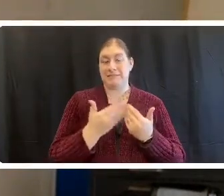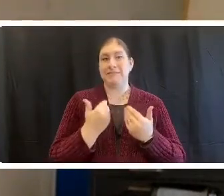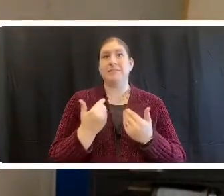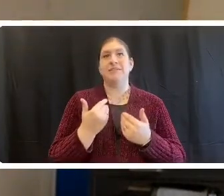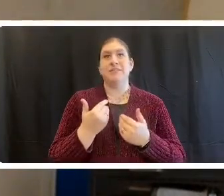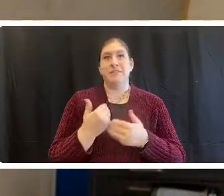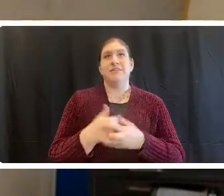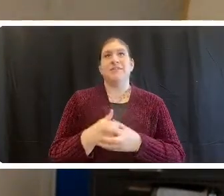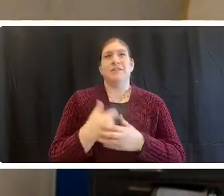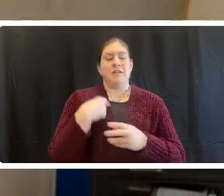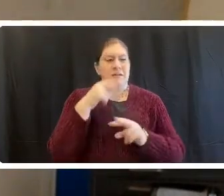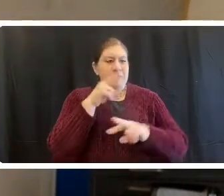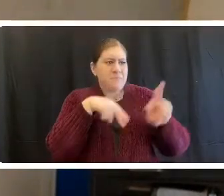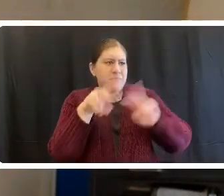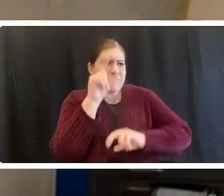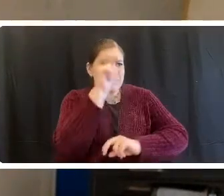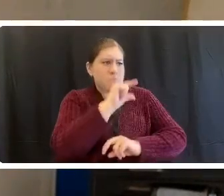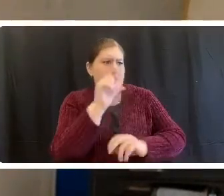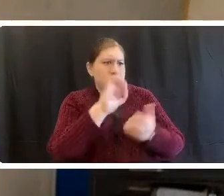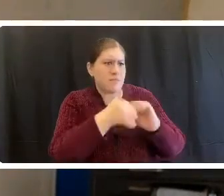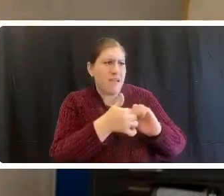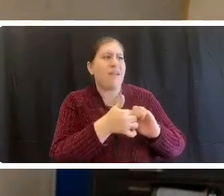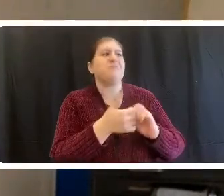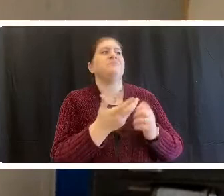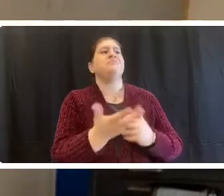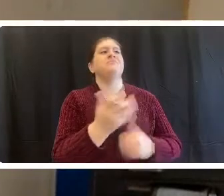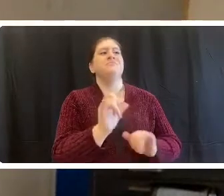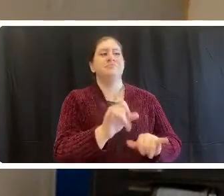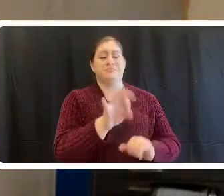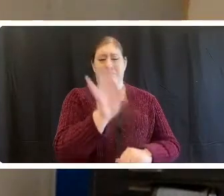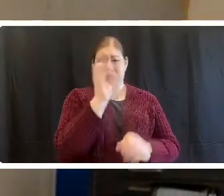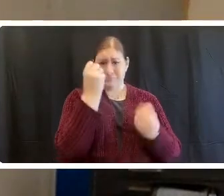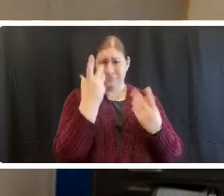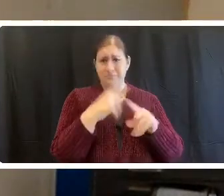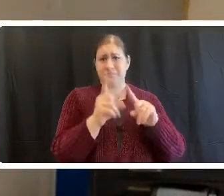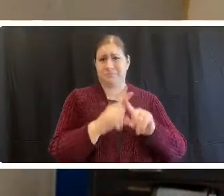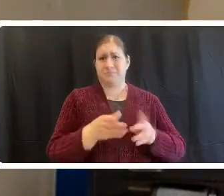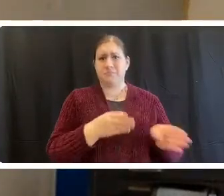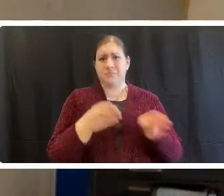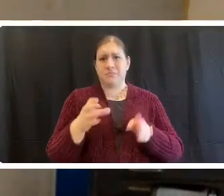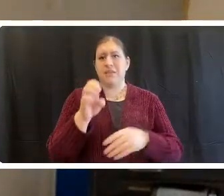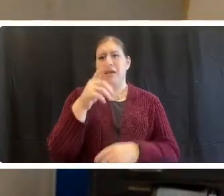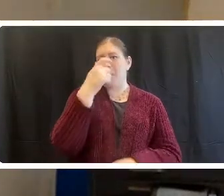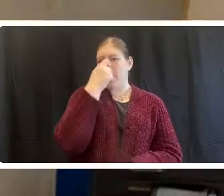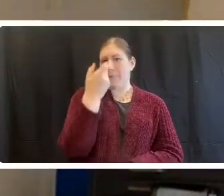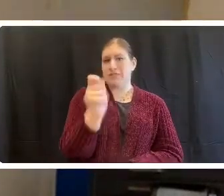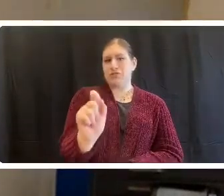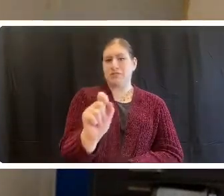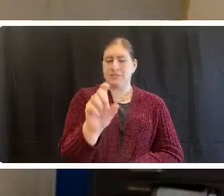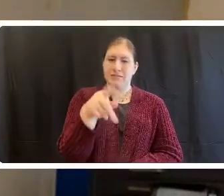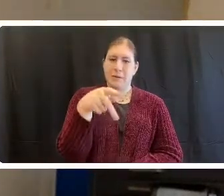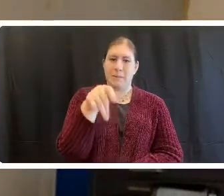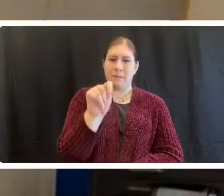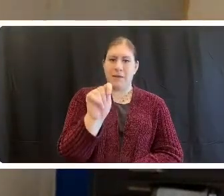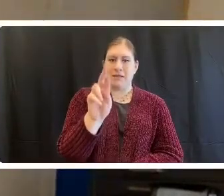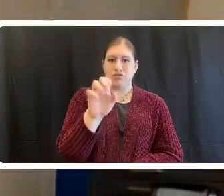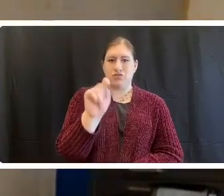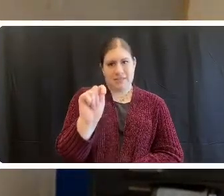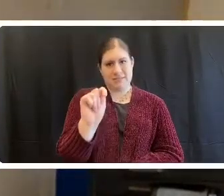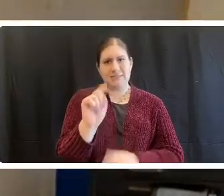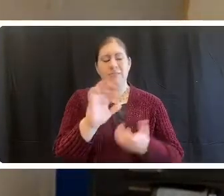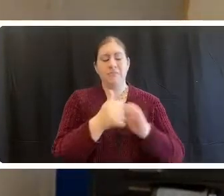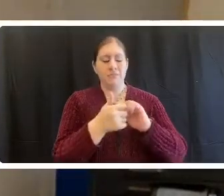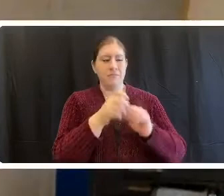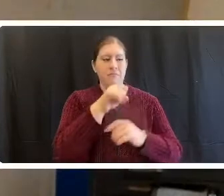know, I checked on Google, and sure enough, there are many ways listed on Pinterest to make a step ladder into